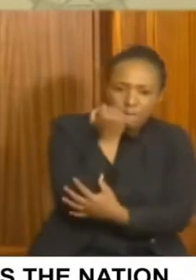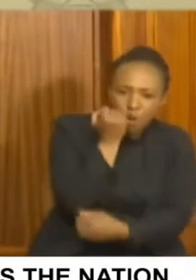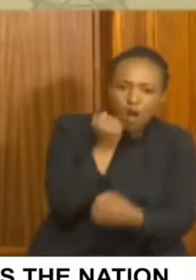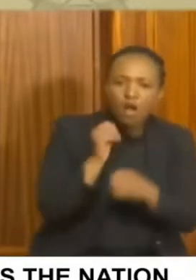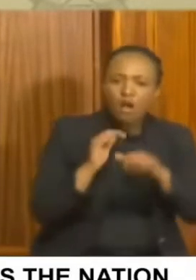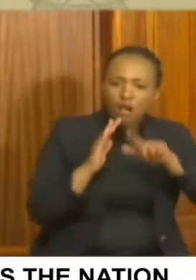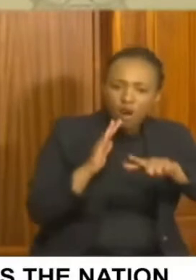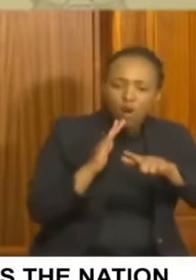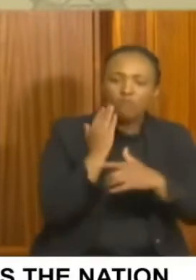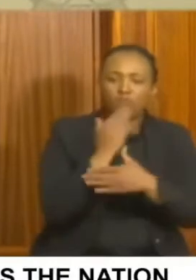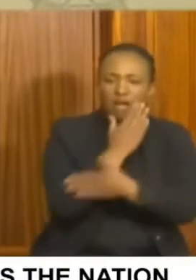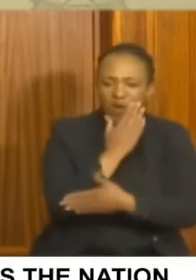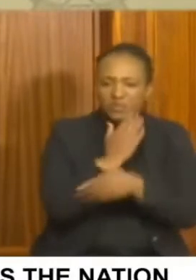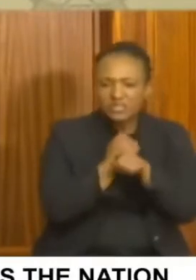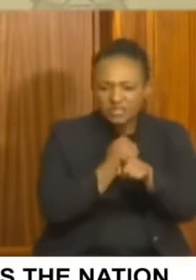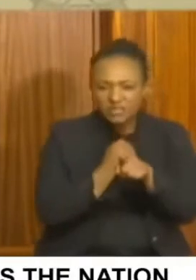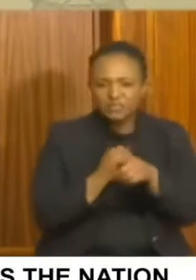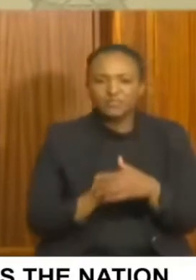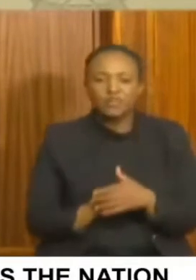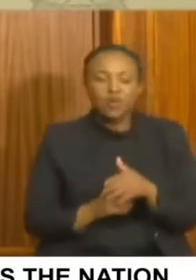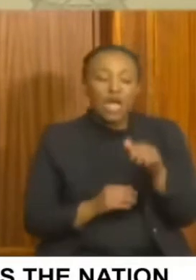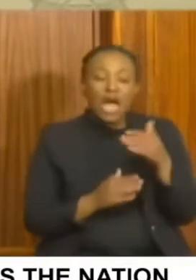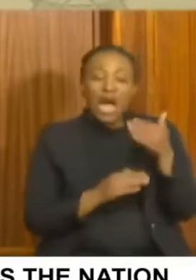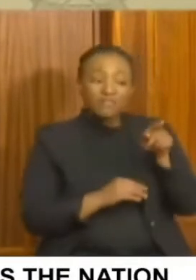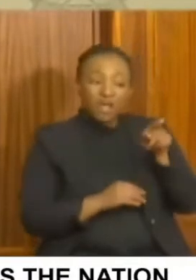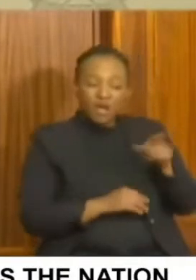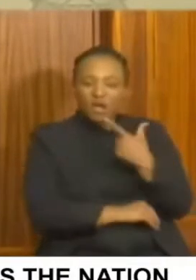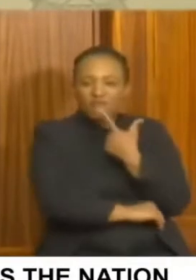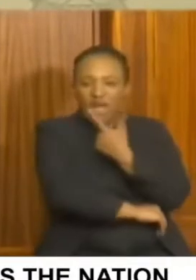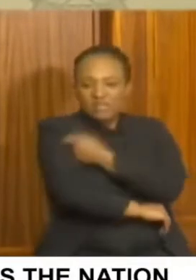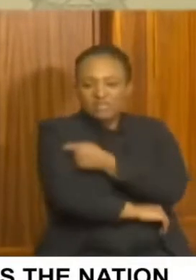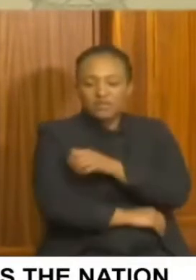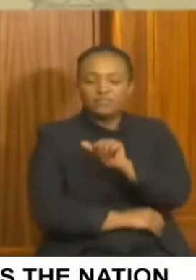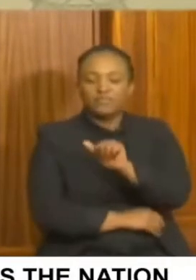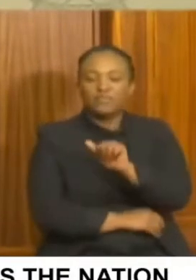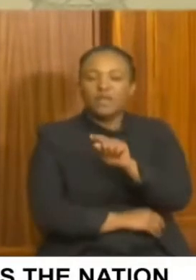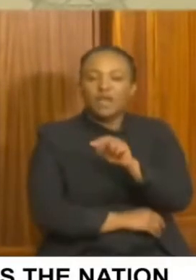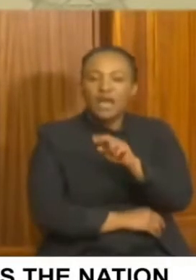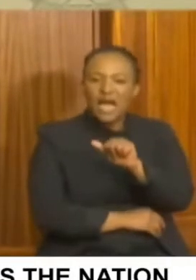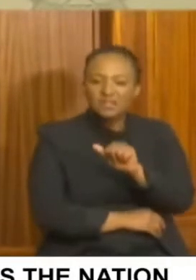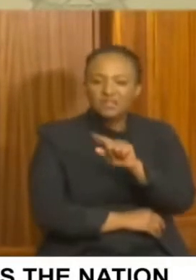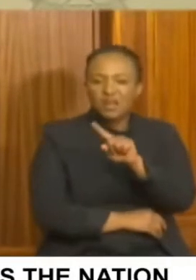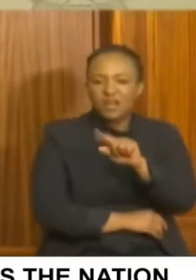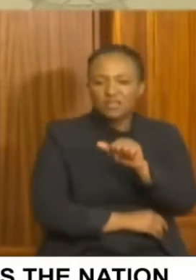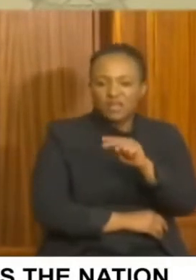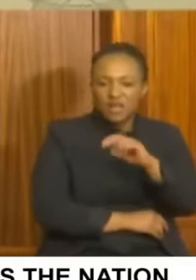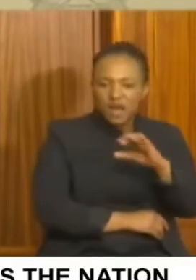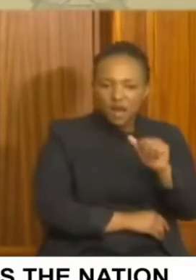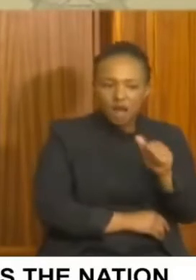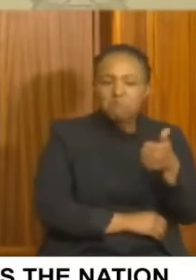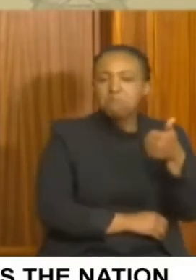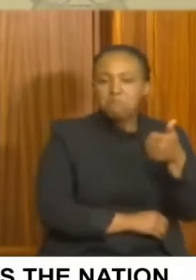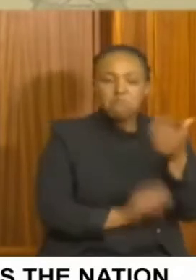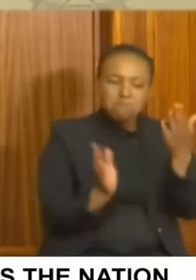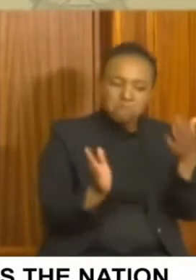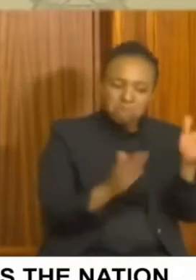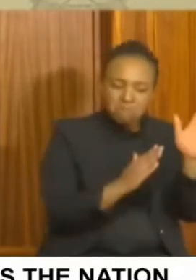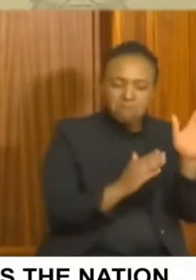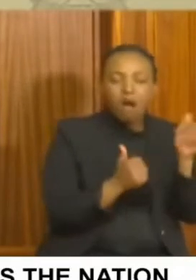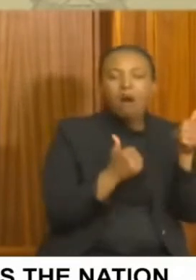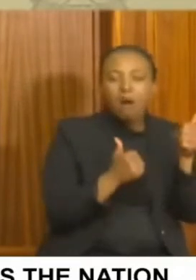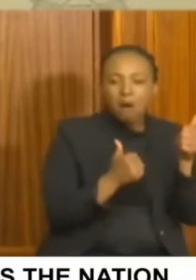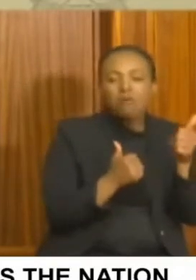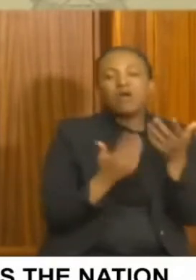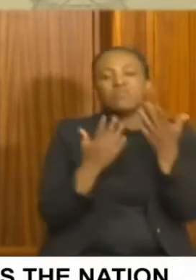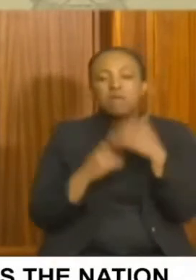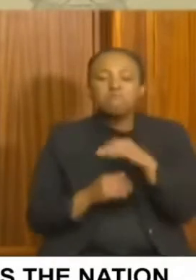comes, vaccine apartheid. After the AstraZeneca setback, the Johnson & Johnson vaccine appeared to be the best option for our country.